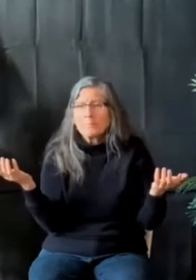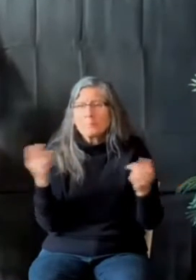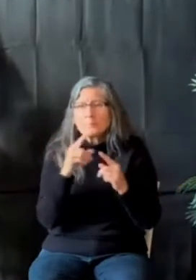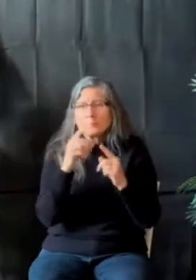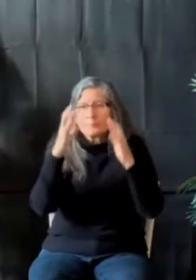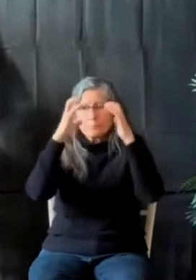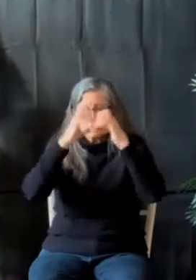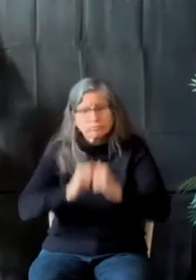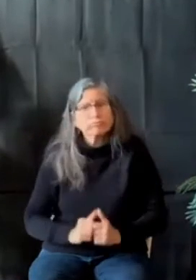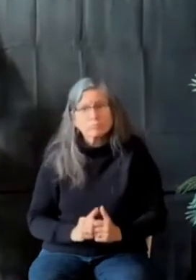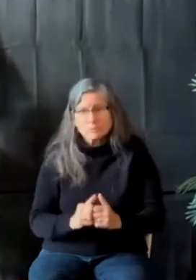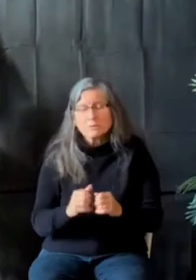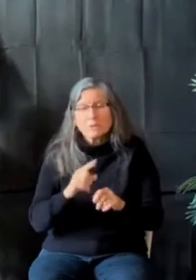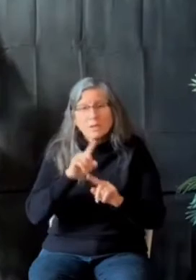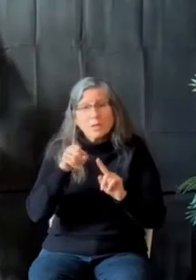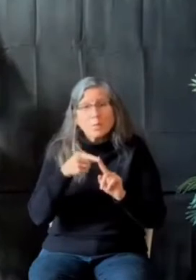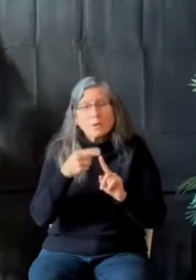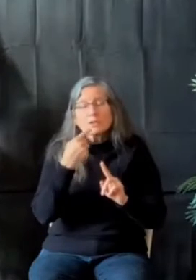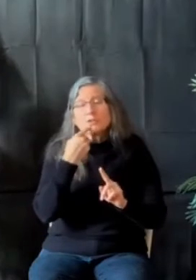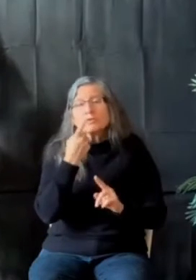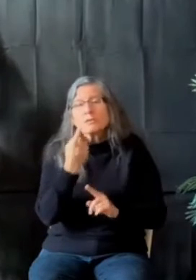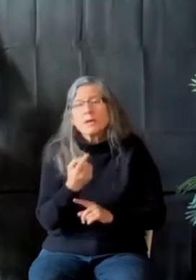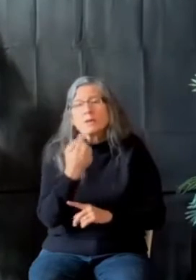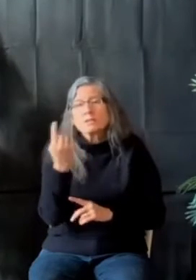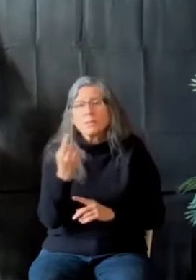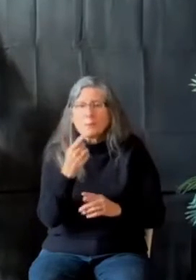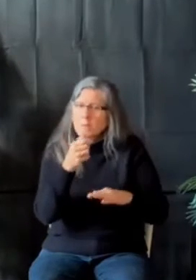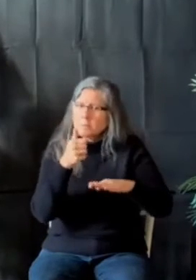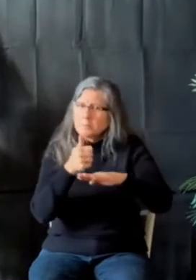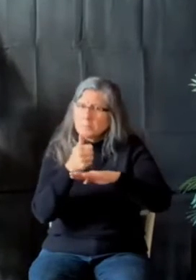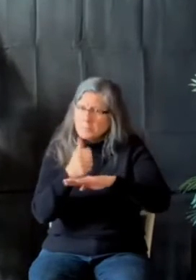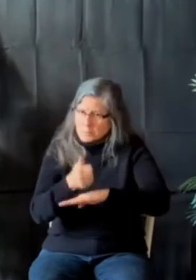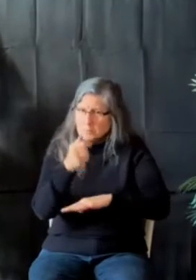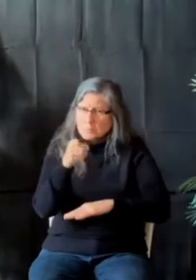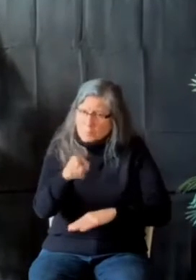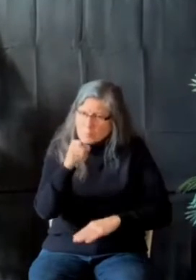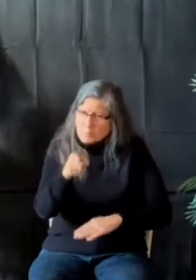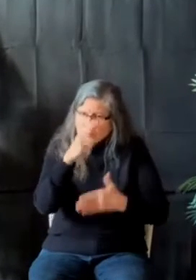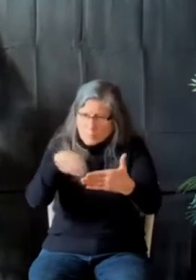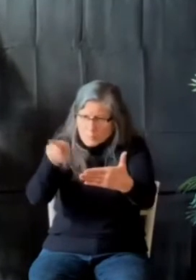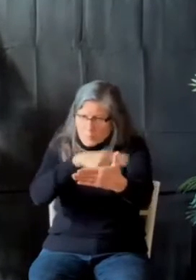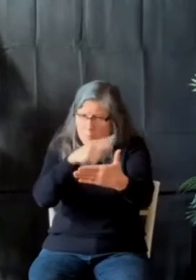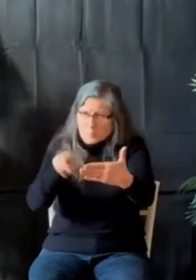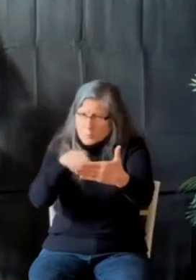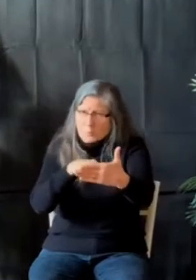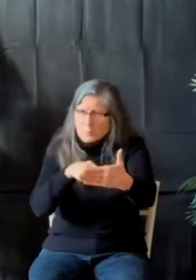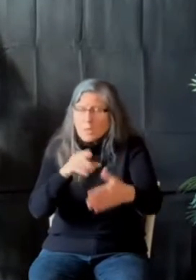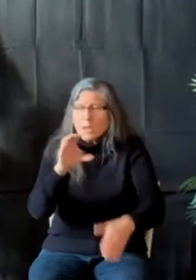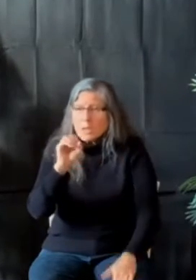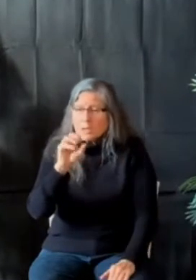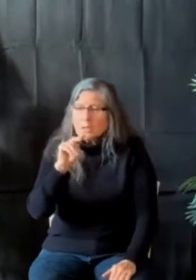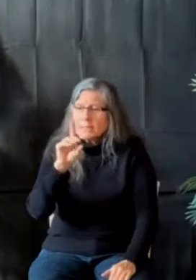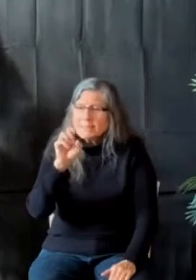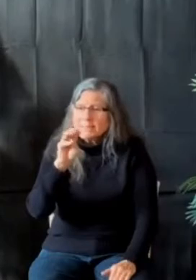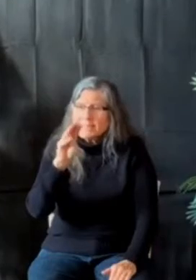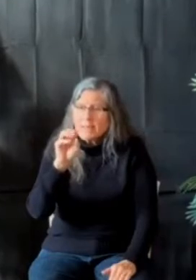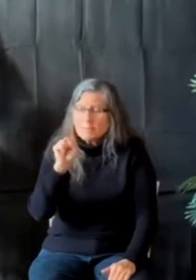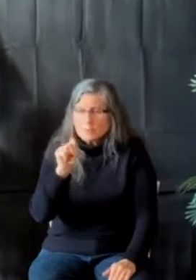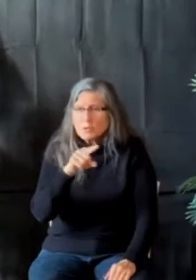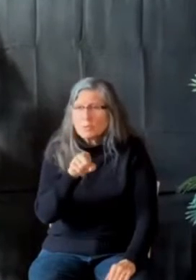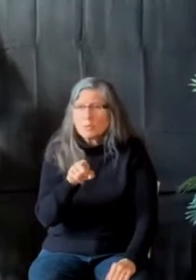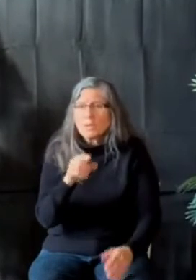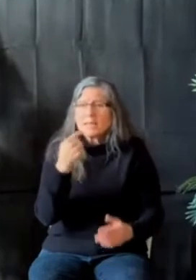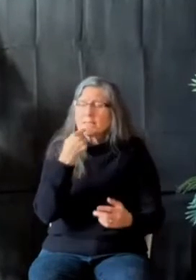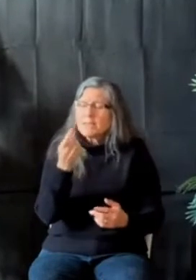When you say that you are under condemnation, when someone points a finger at you and condemns you, when they tell you all